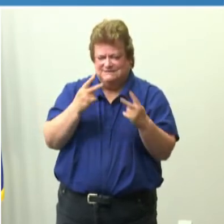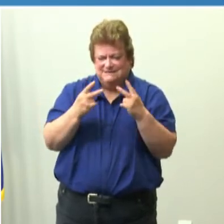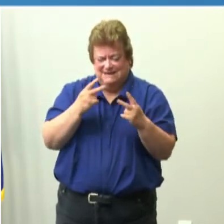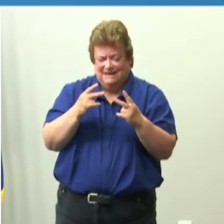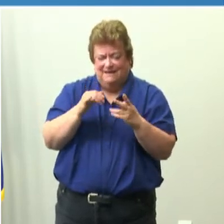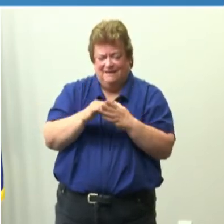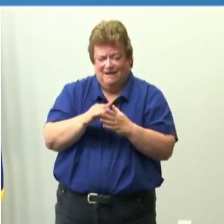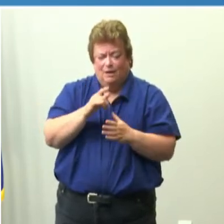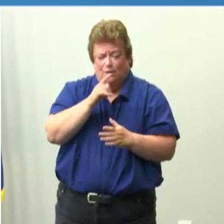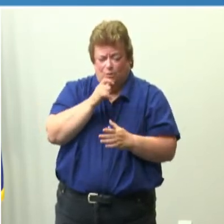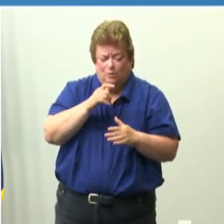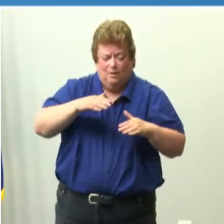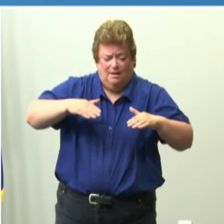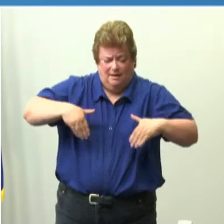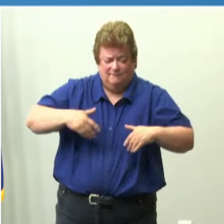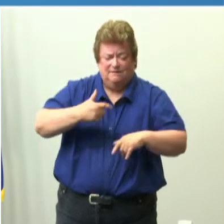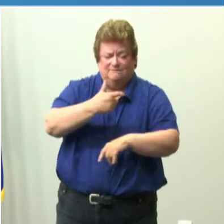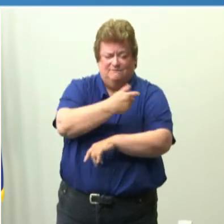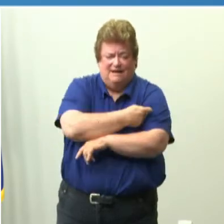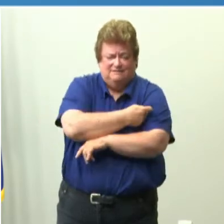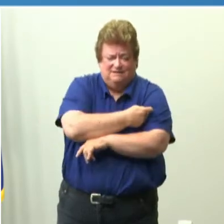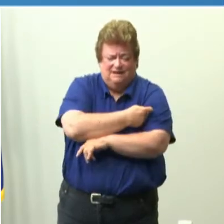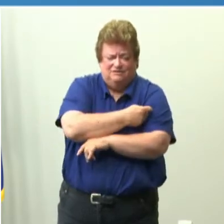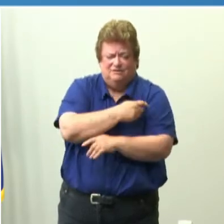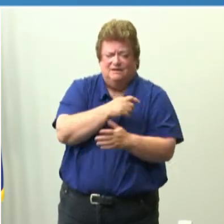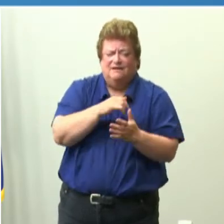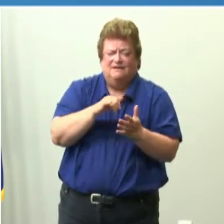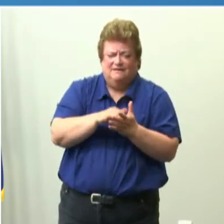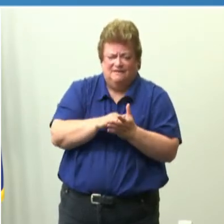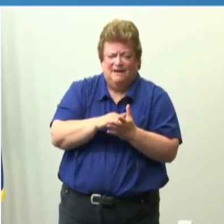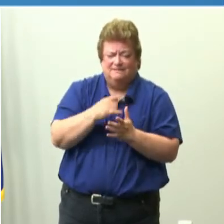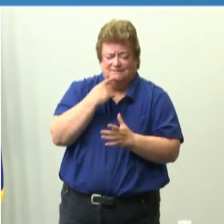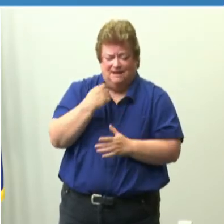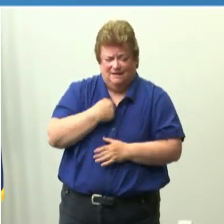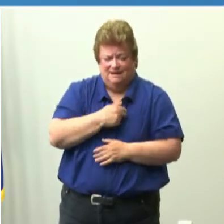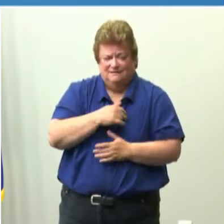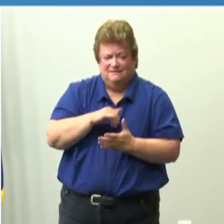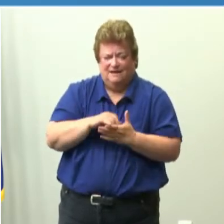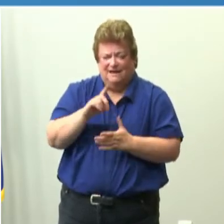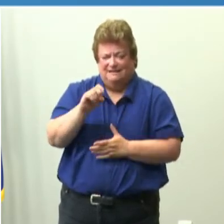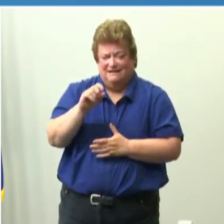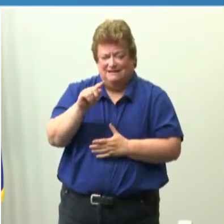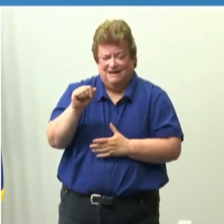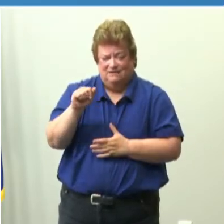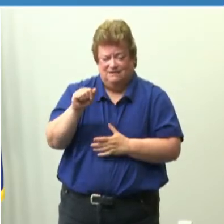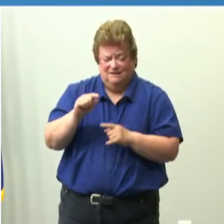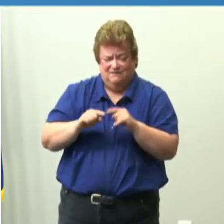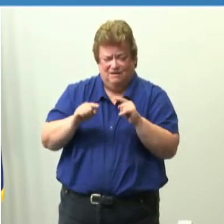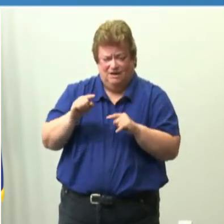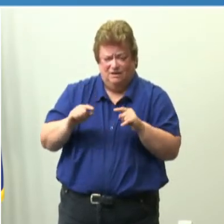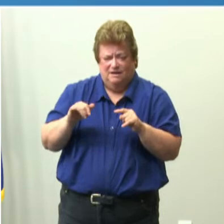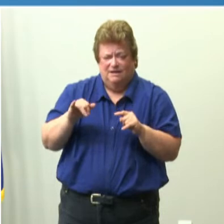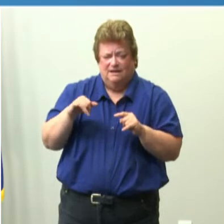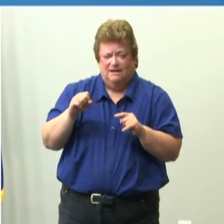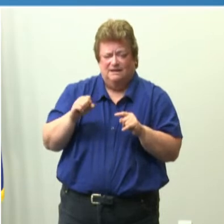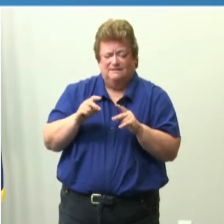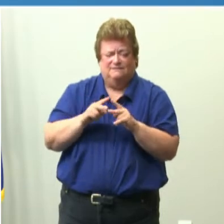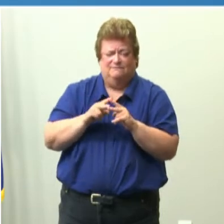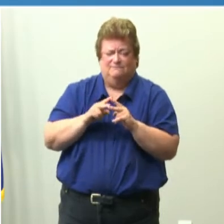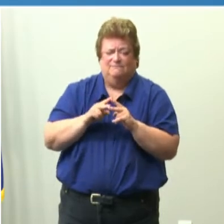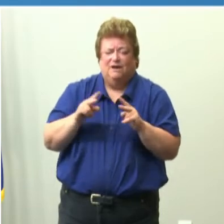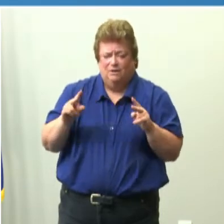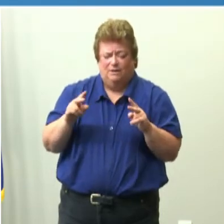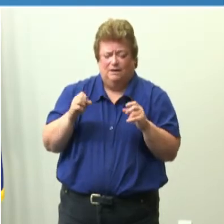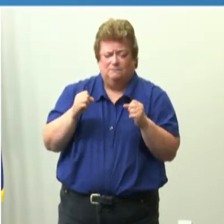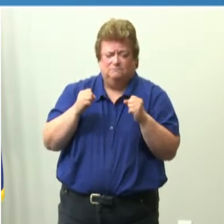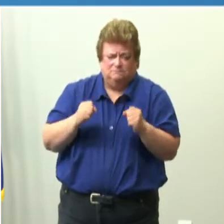unvaccinated individuals. And I think that's telling us this Delta variant is very virulent, and it's going